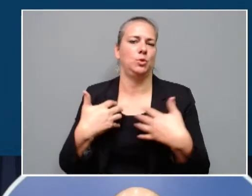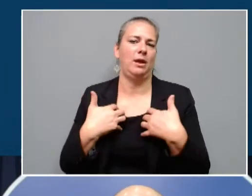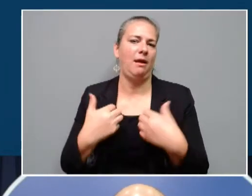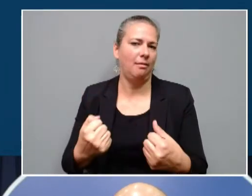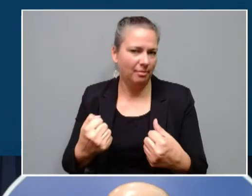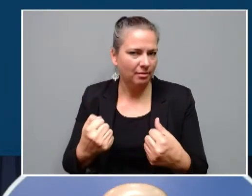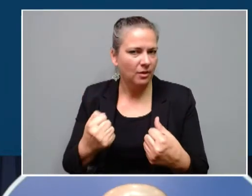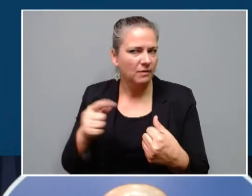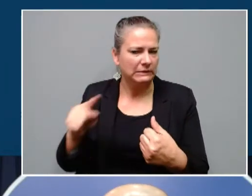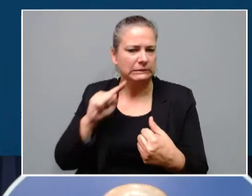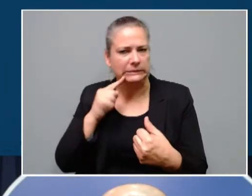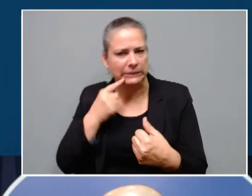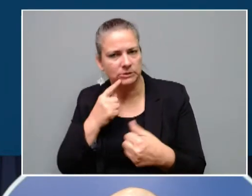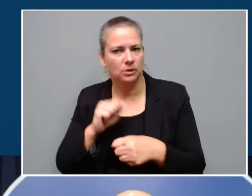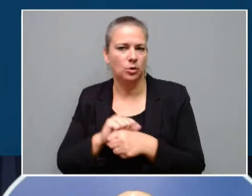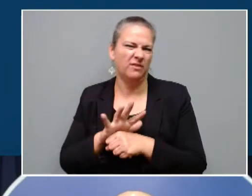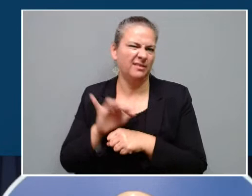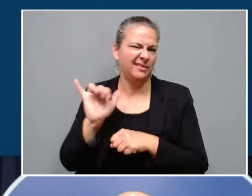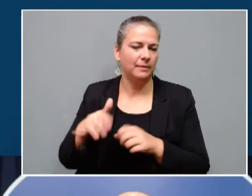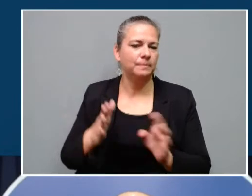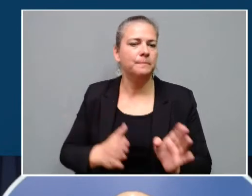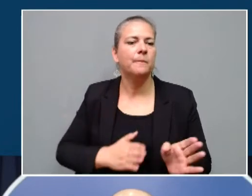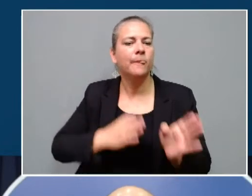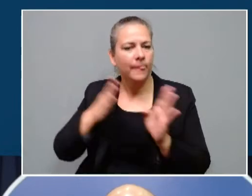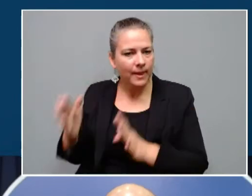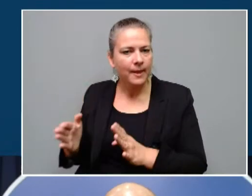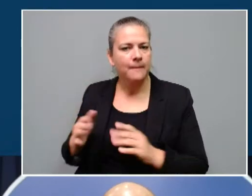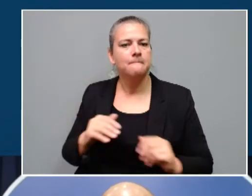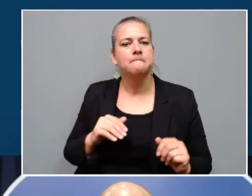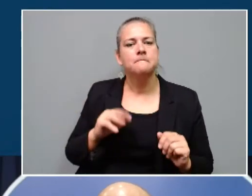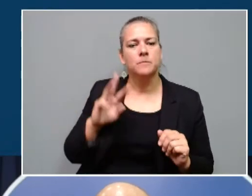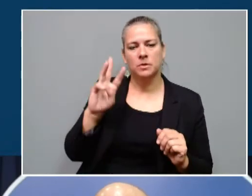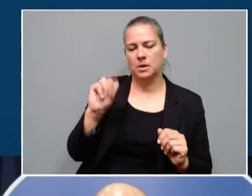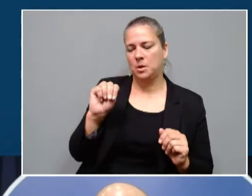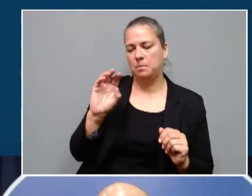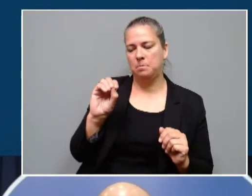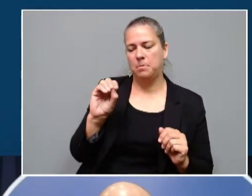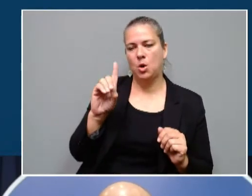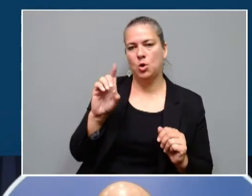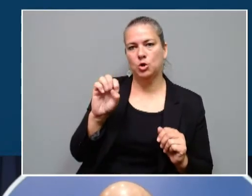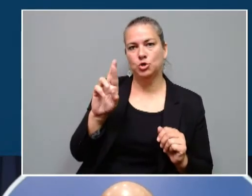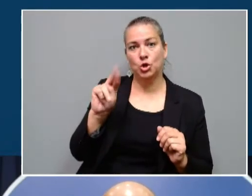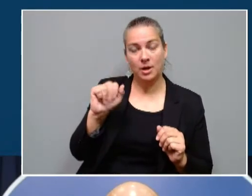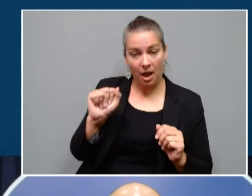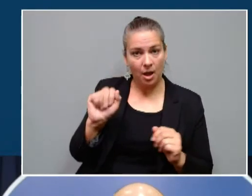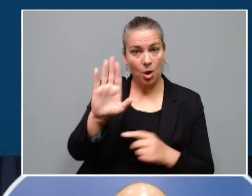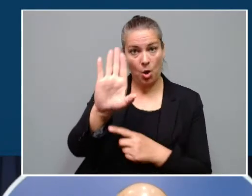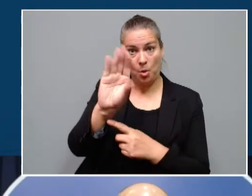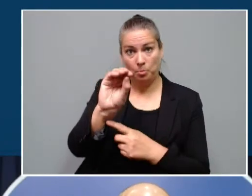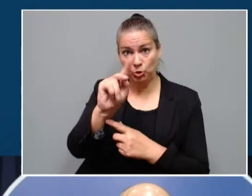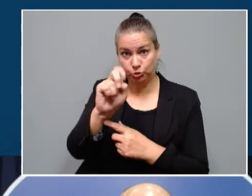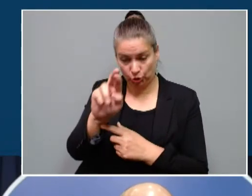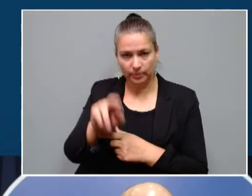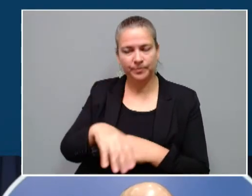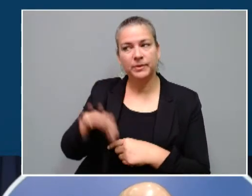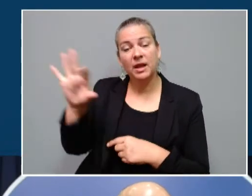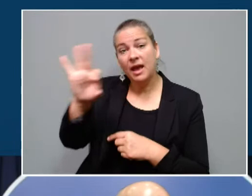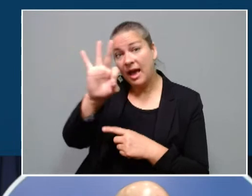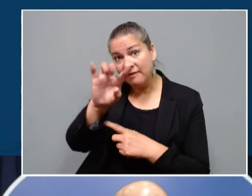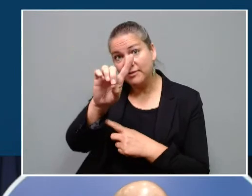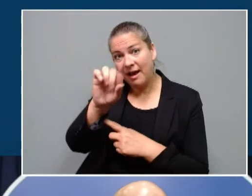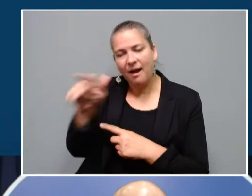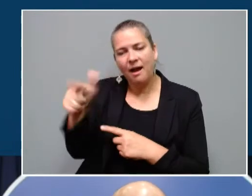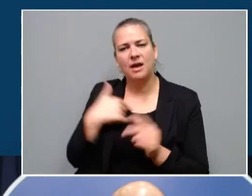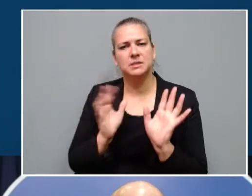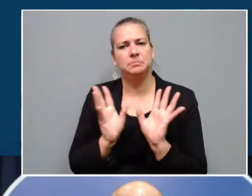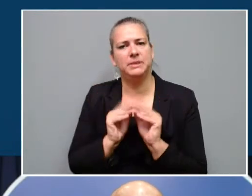please. The Moderna booster. The FDA had a meeting on October 15th, so last week. At that meeting, they